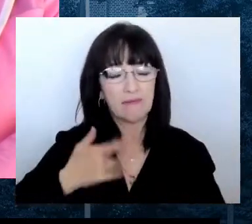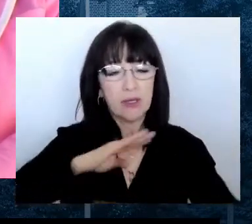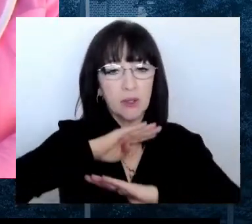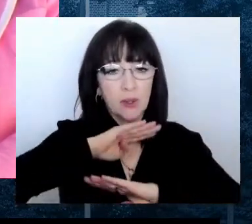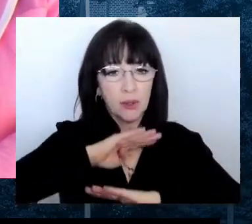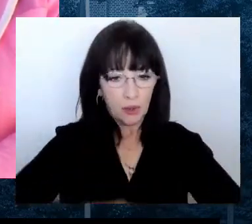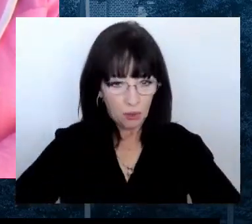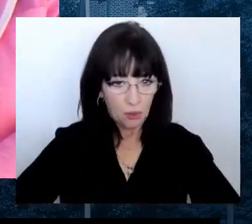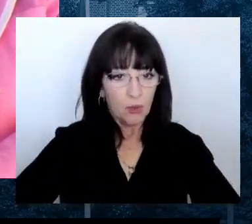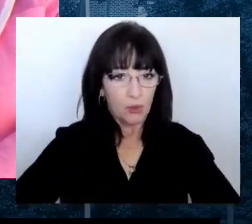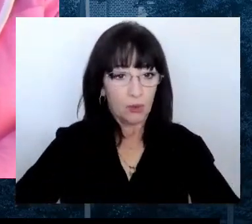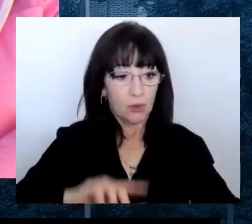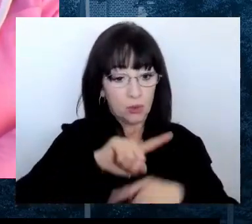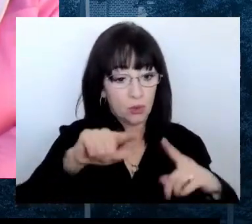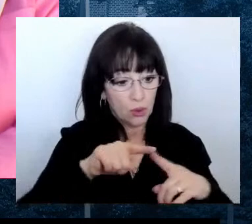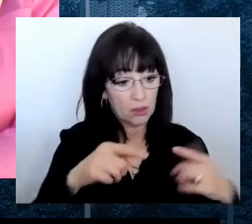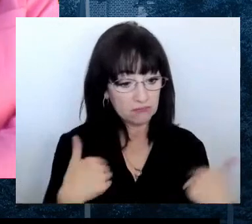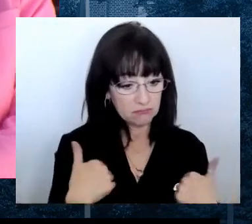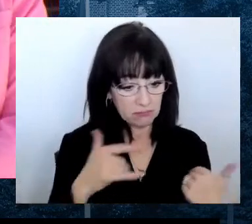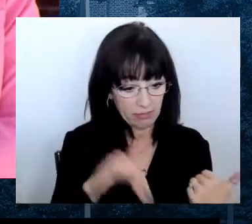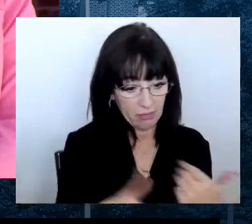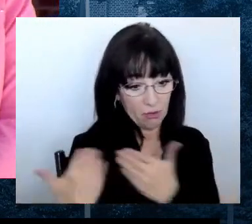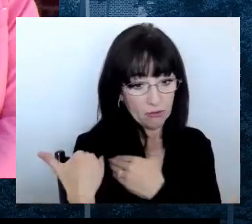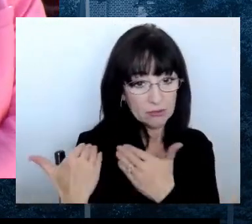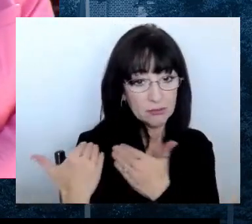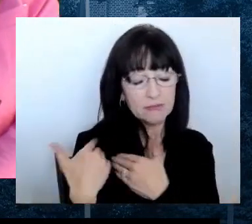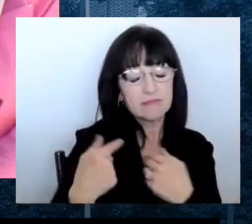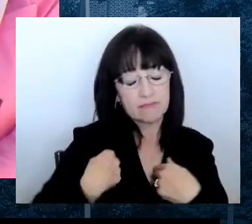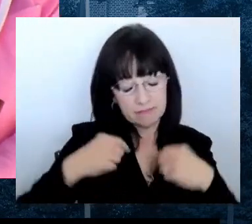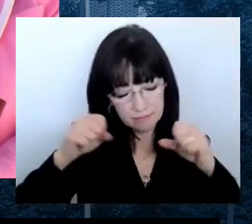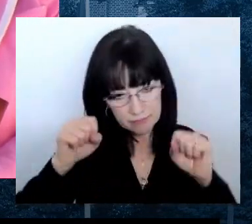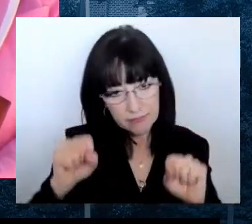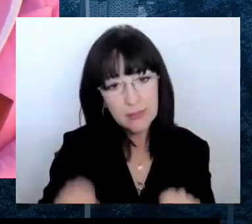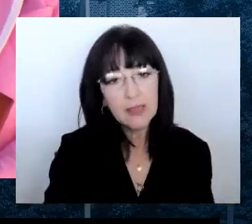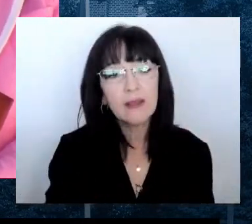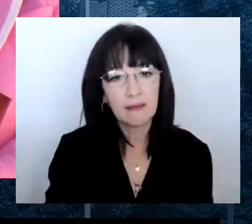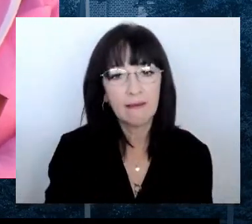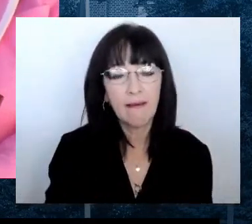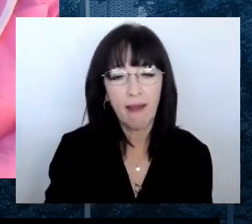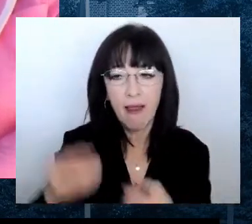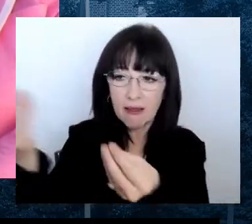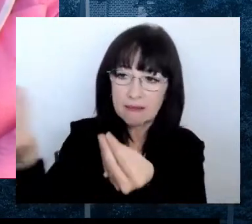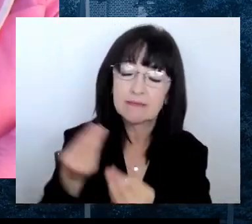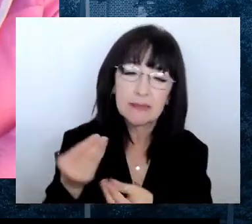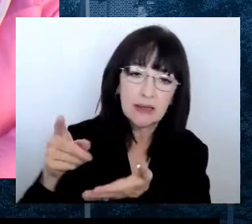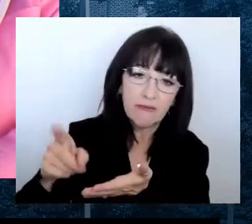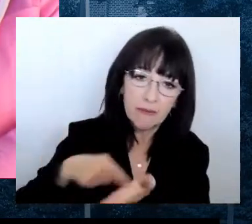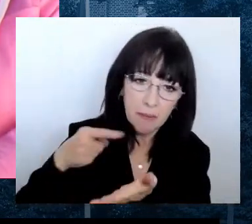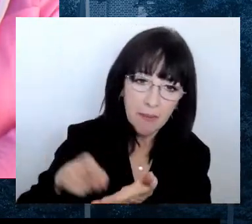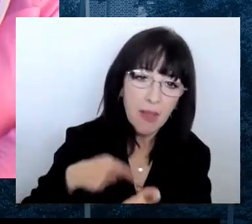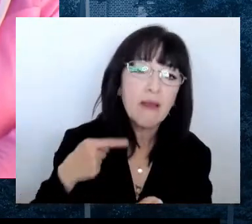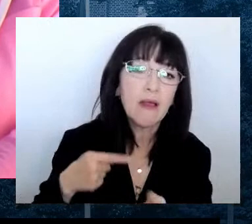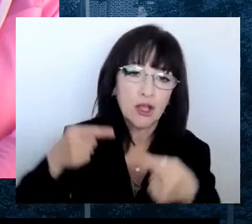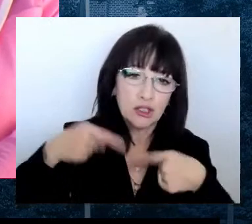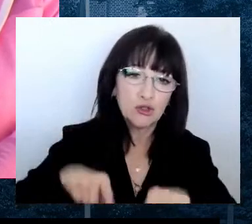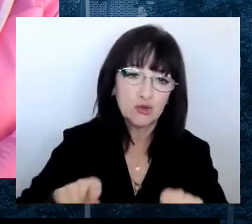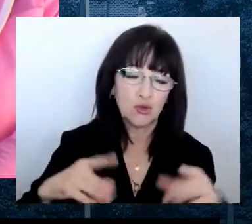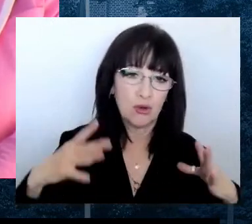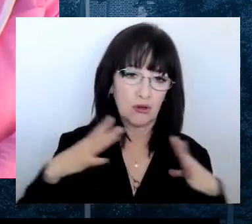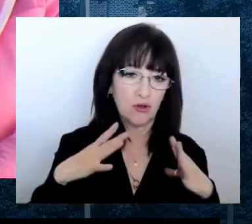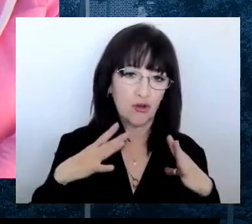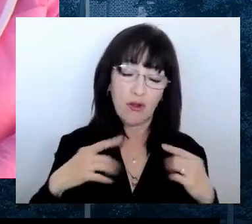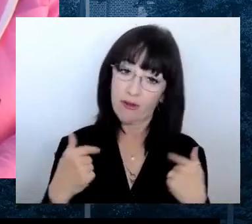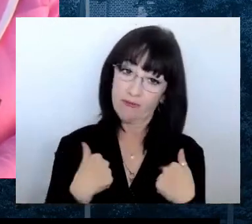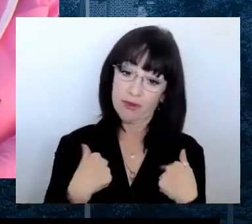and businesses of all sizes. I would like to personally thank Senator Sarah Mcbride.